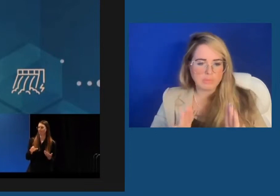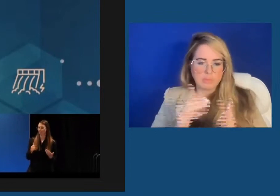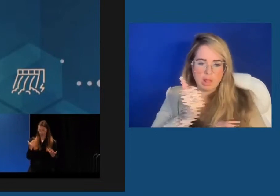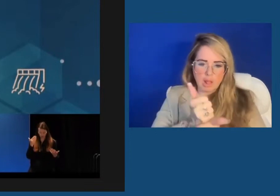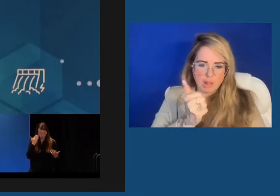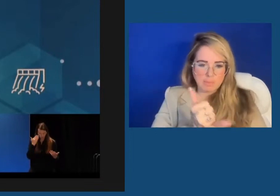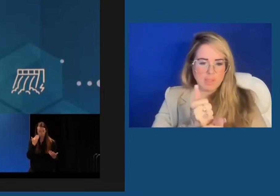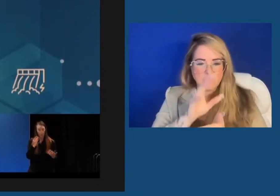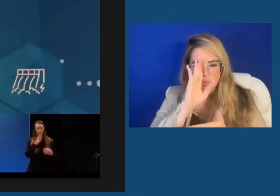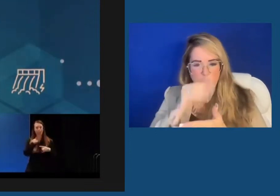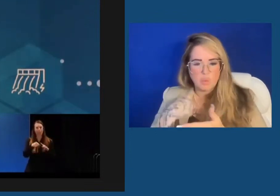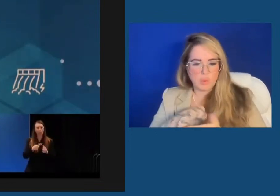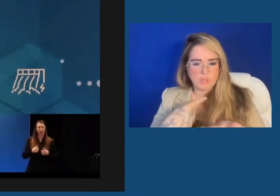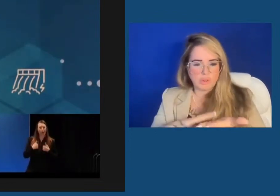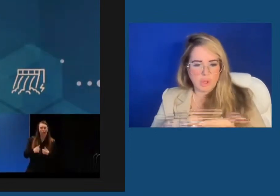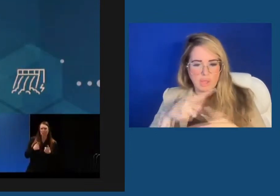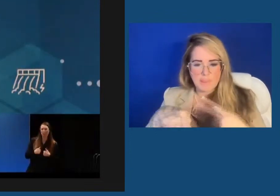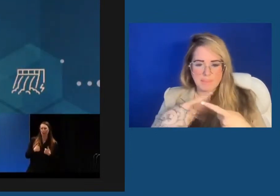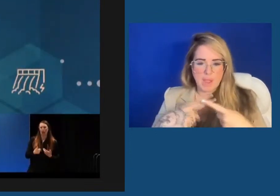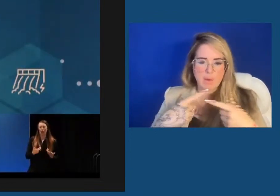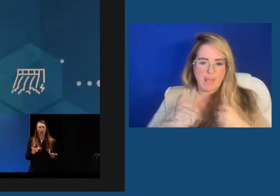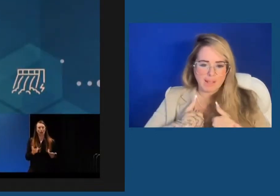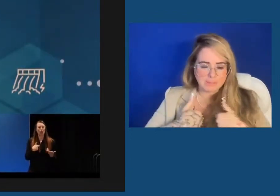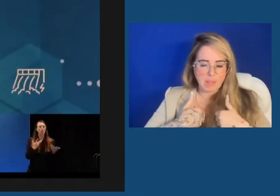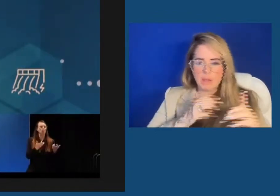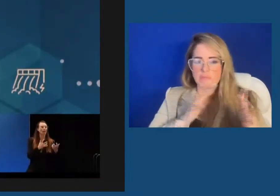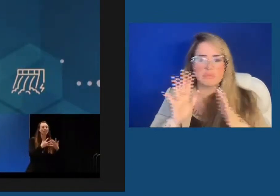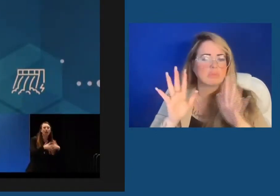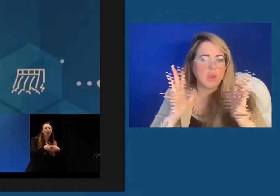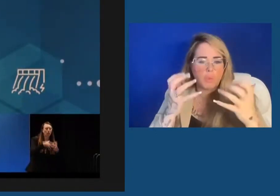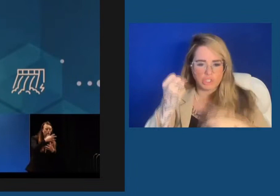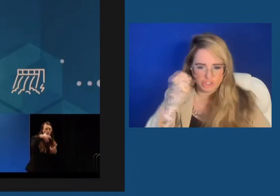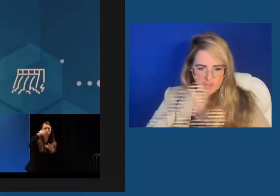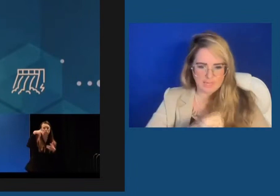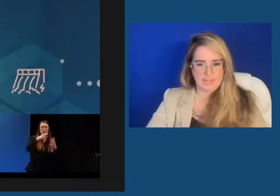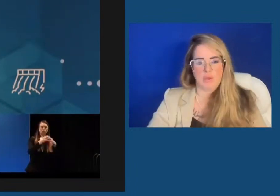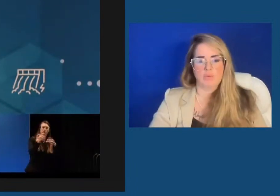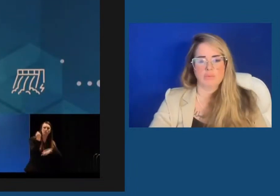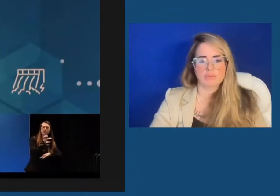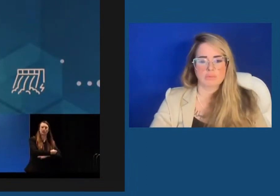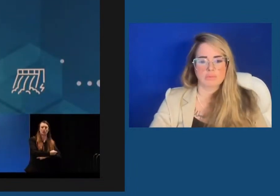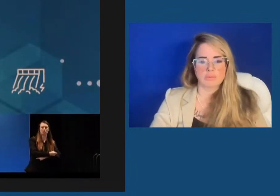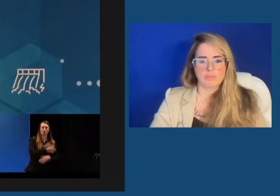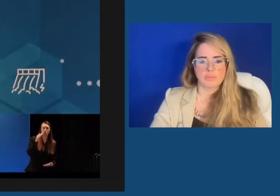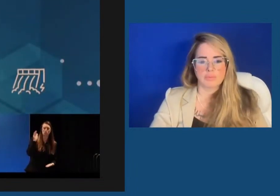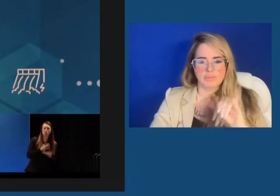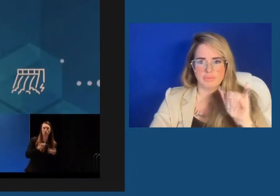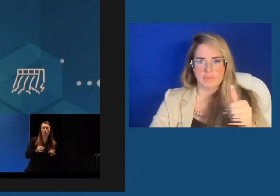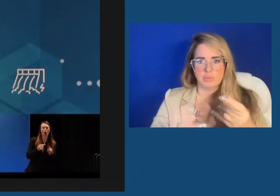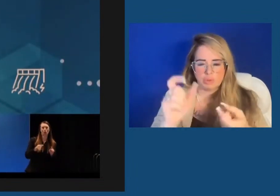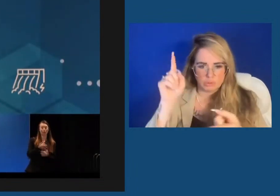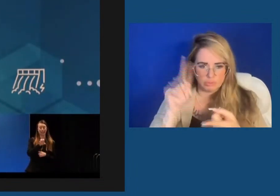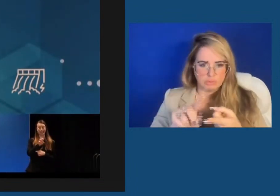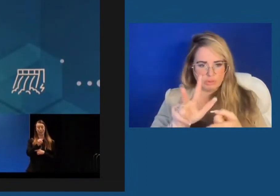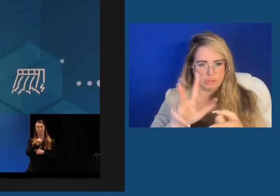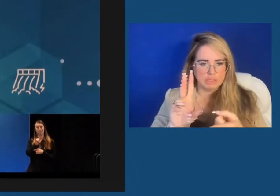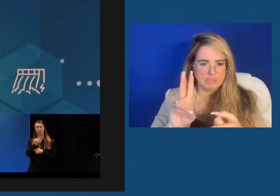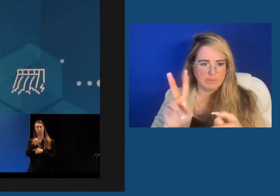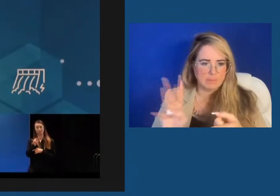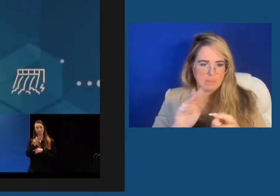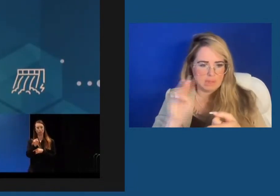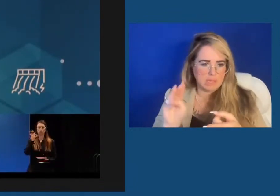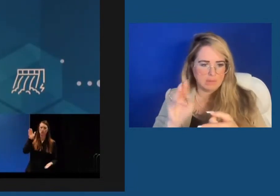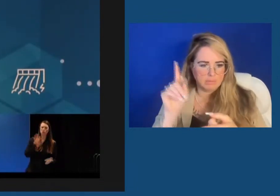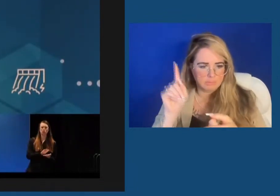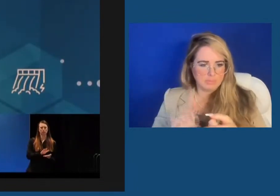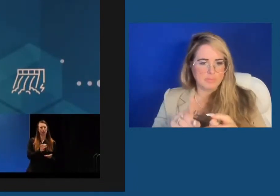asthma alley, I want them shut down. And reduce harmful emissions by 37 million metric tons. That's